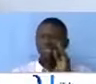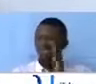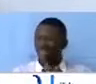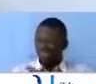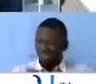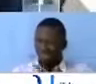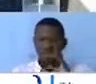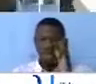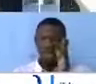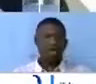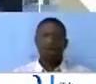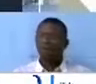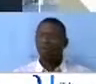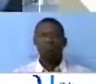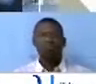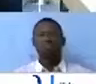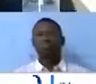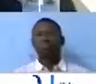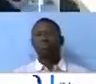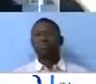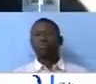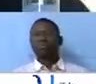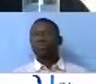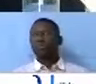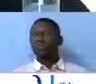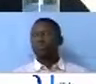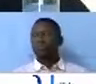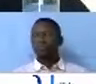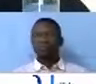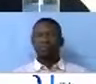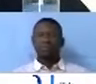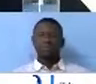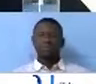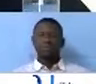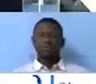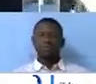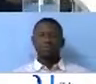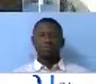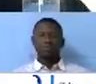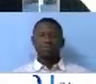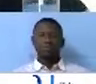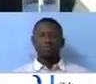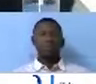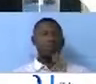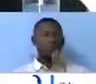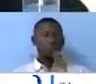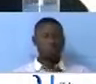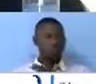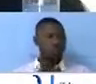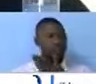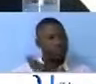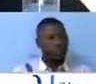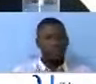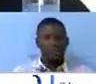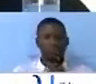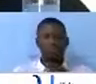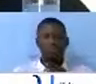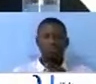Let us examine. Let us not leave it to proclamation. Okay,